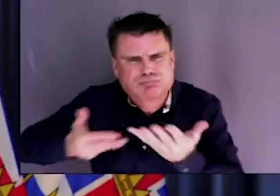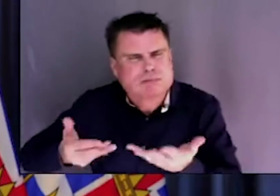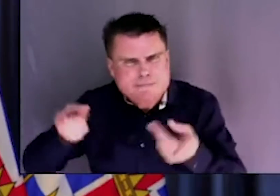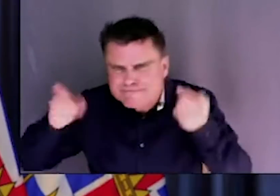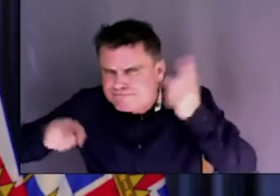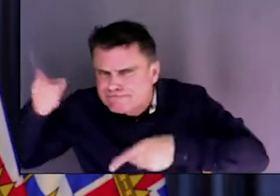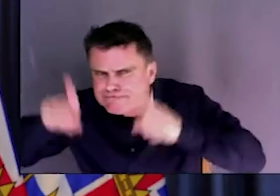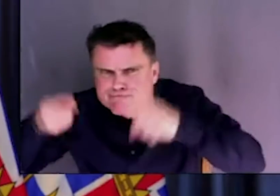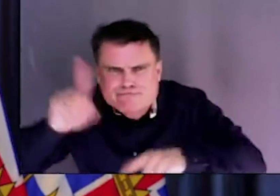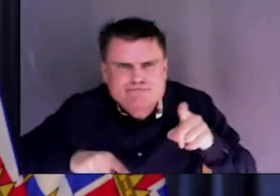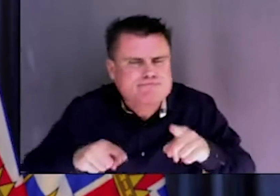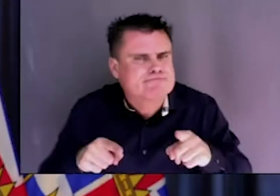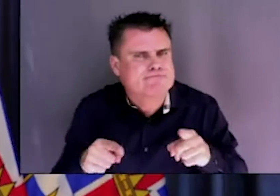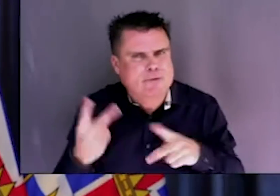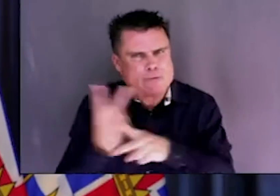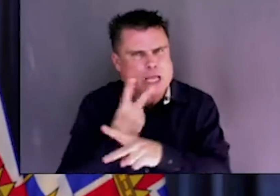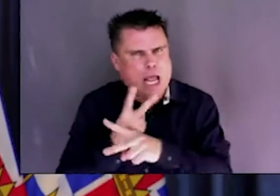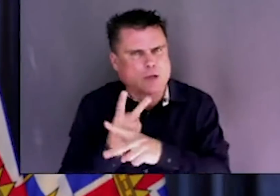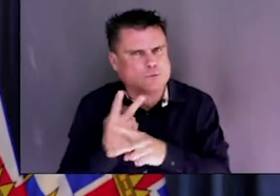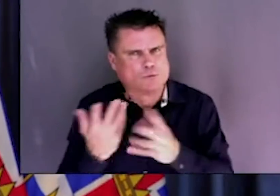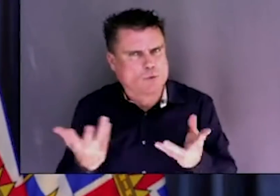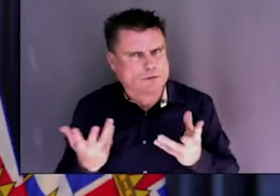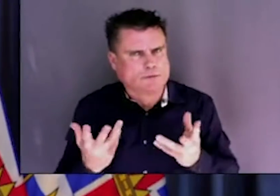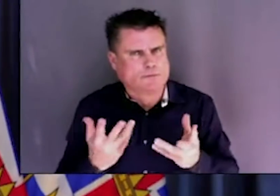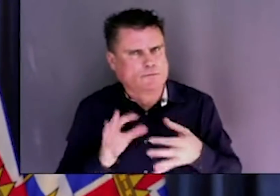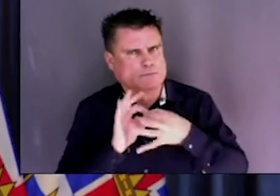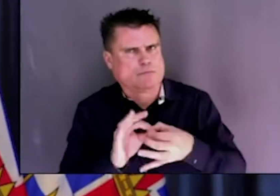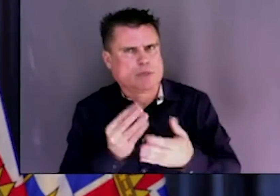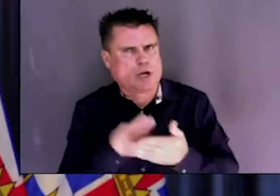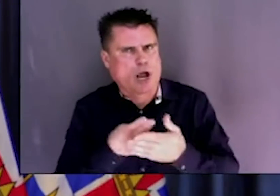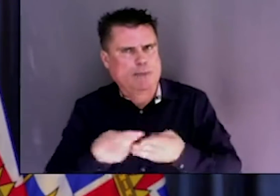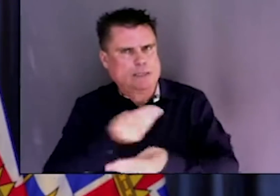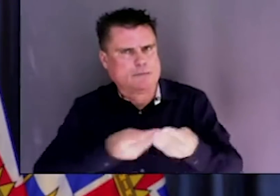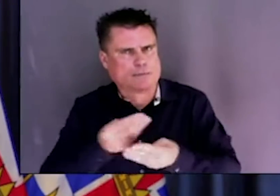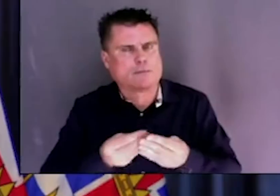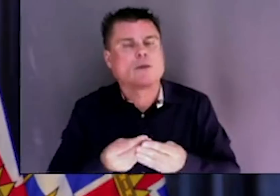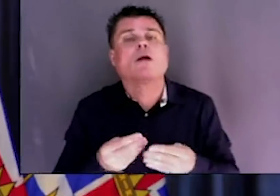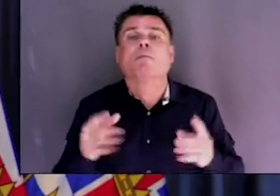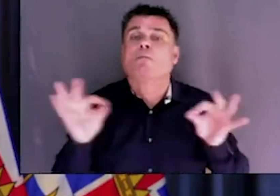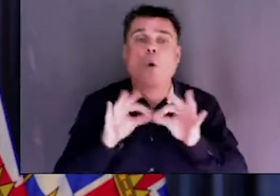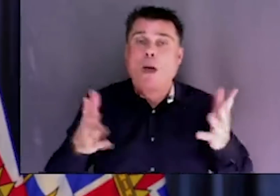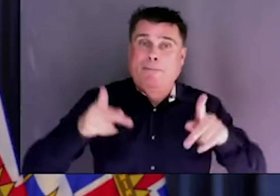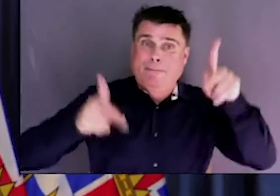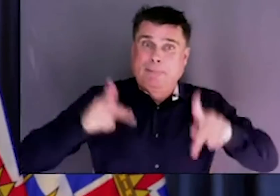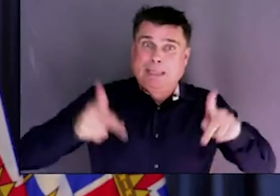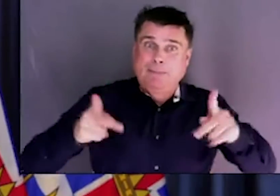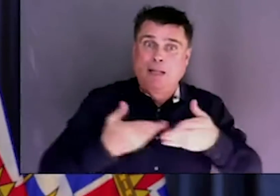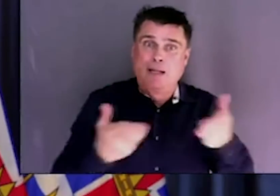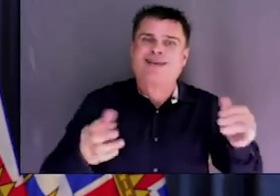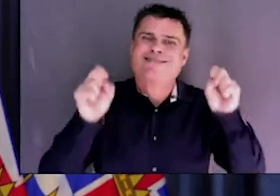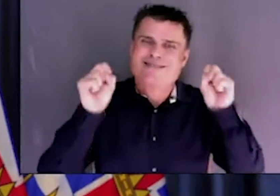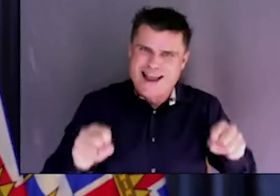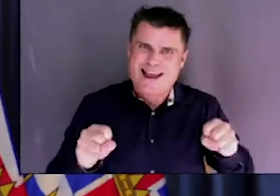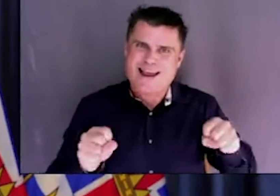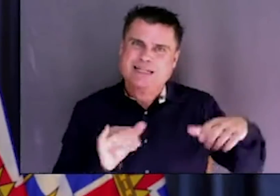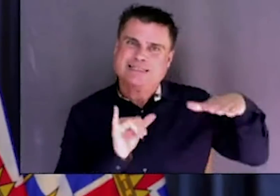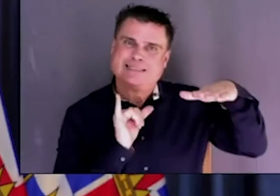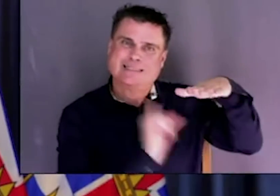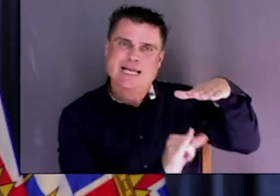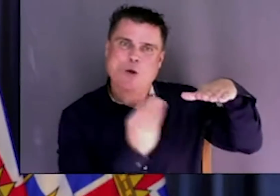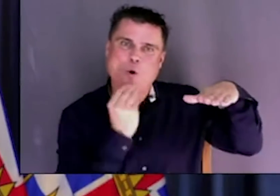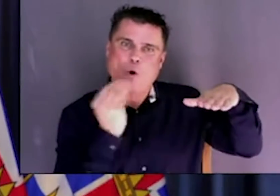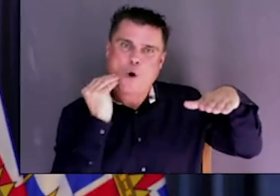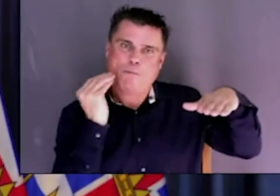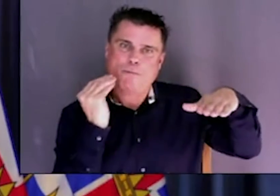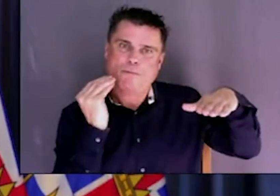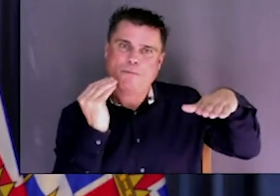on that, but we also all agreed that if we could reduce the cost to businesses to the greatest extent possible, that would be the best way forward. And